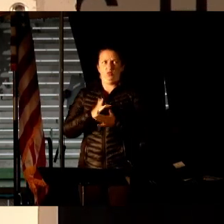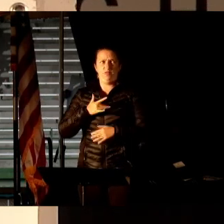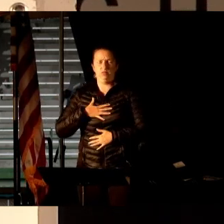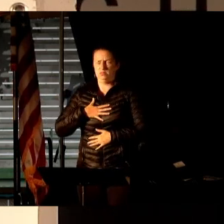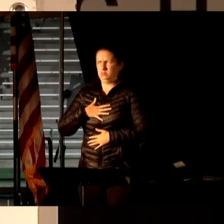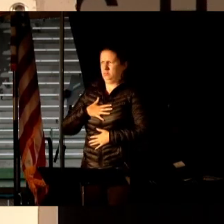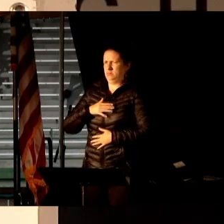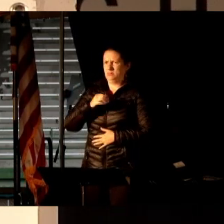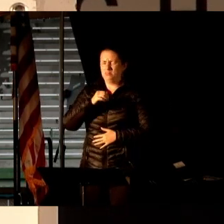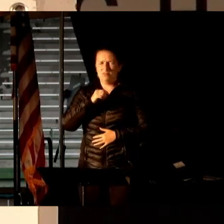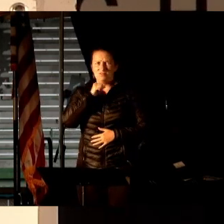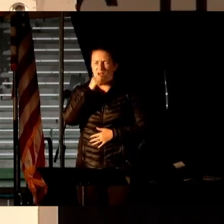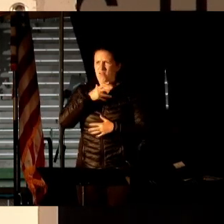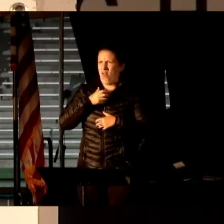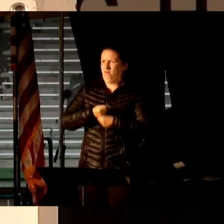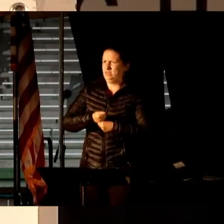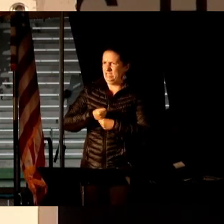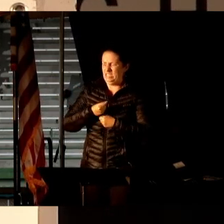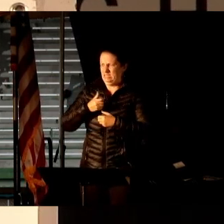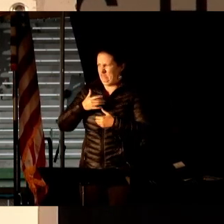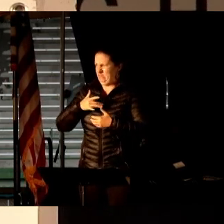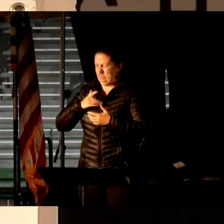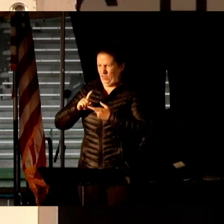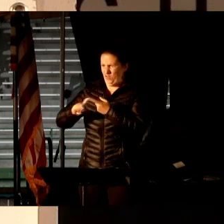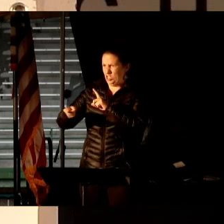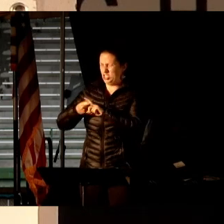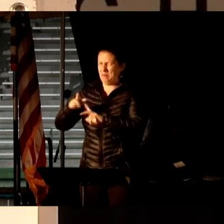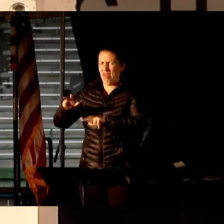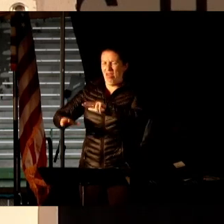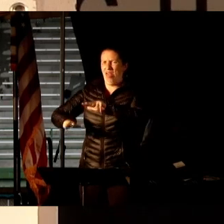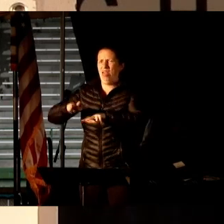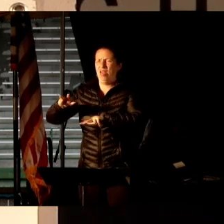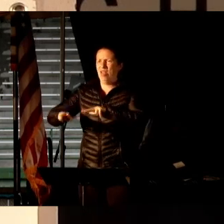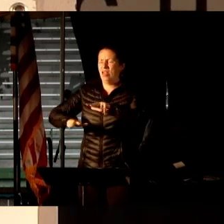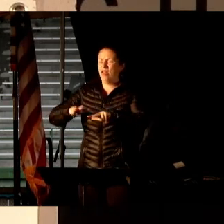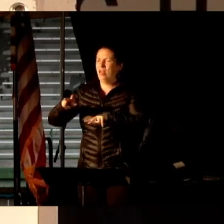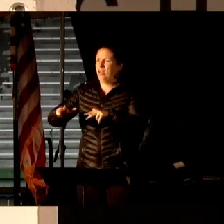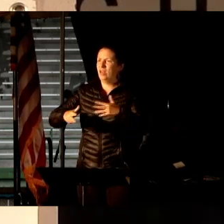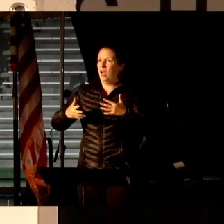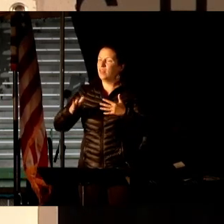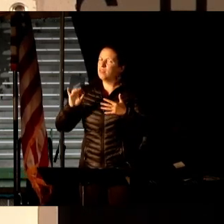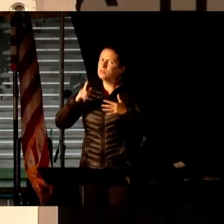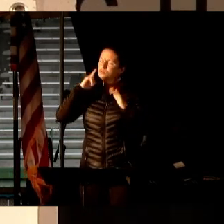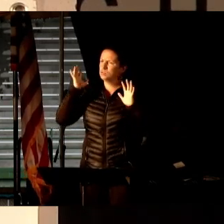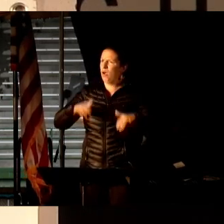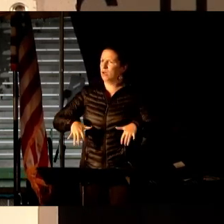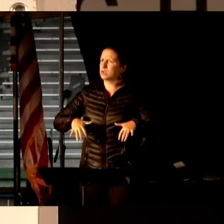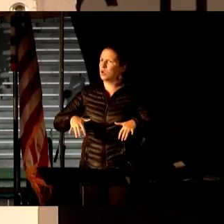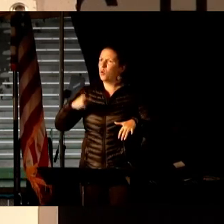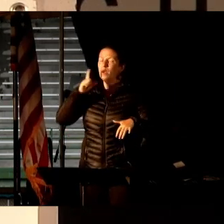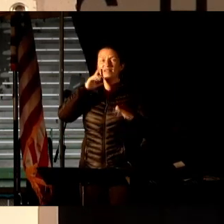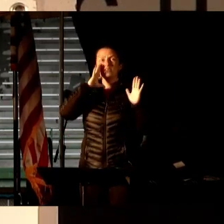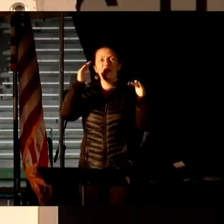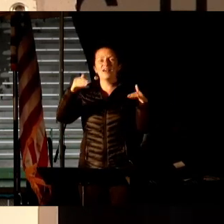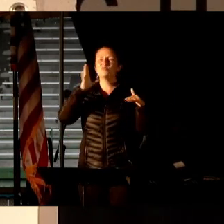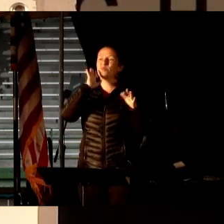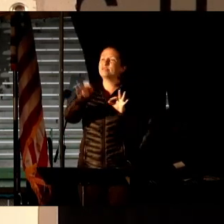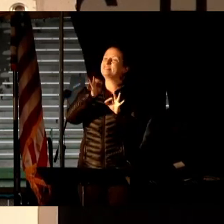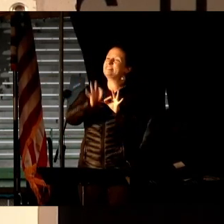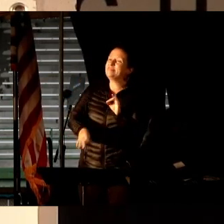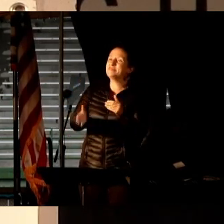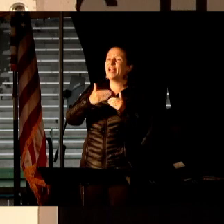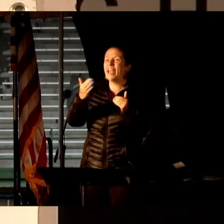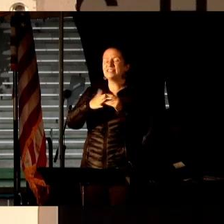studies and our friendships that had come so easy for us before. This was a shock. We had expected things to be the